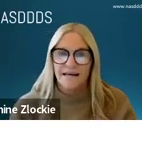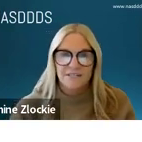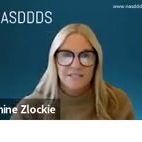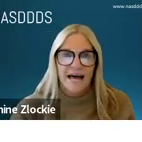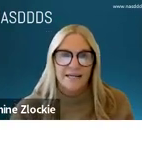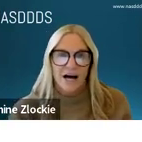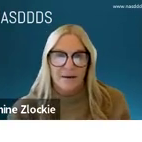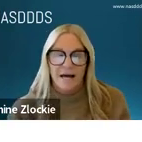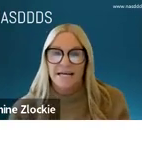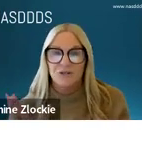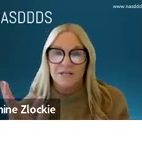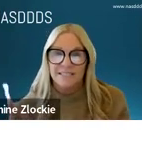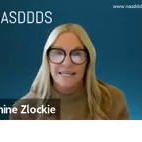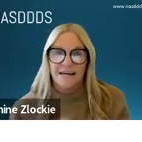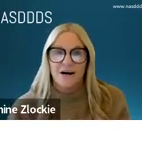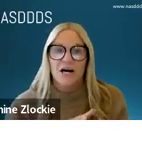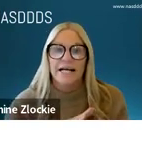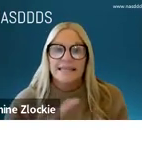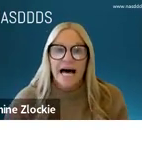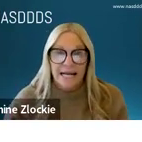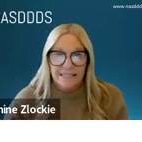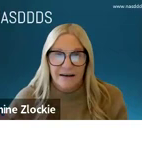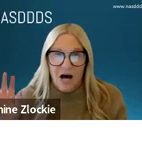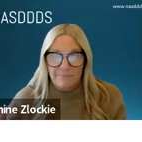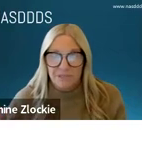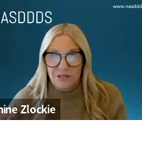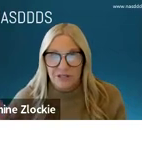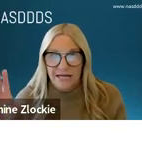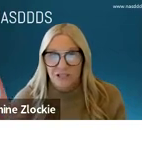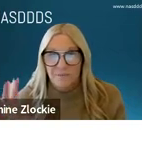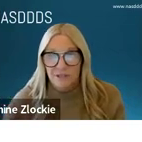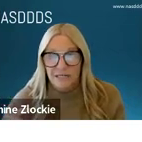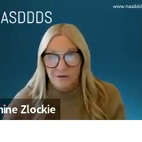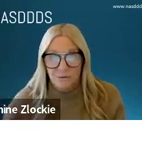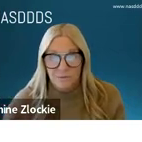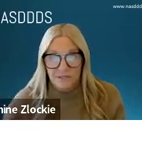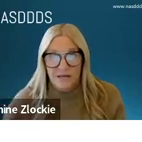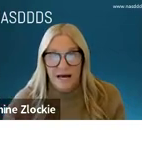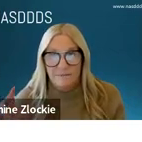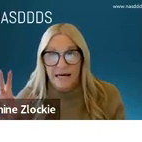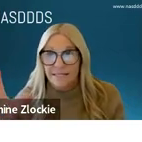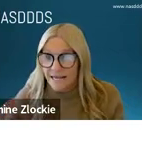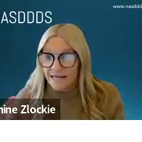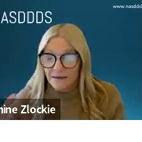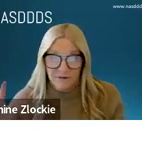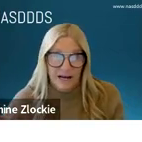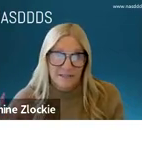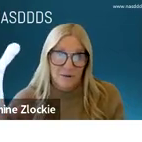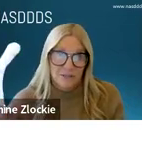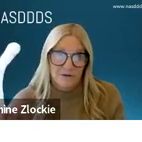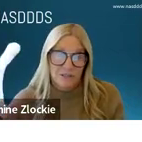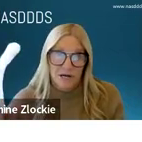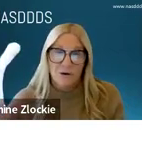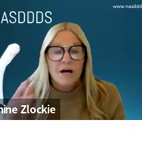This is another slide. As you can see, there are a lot of optional eligibility groups that a state can